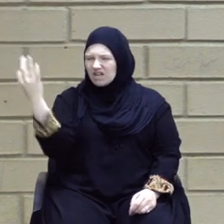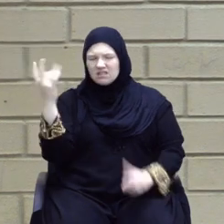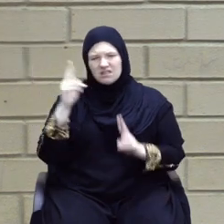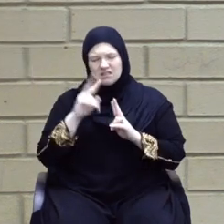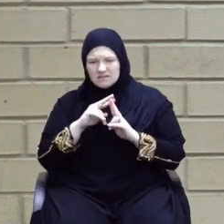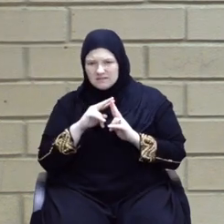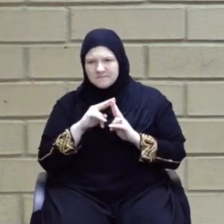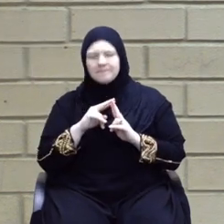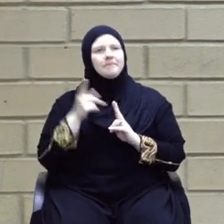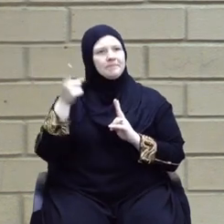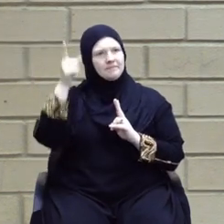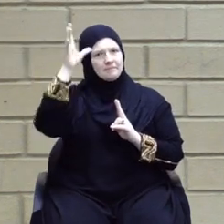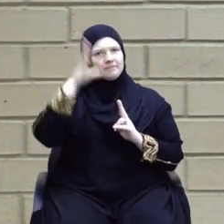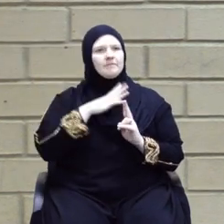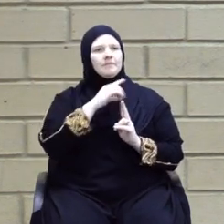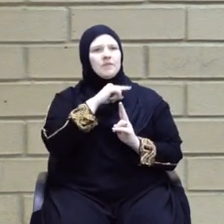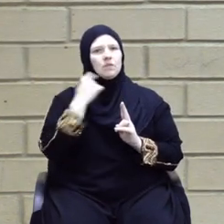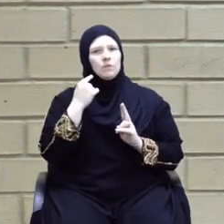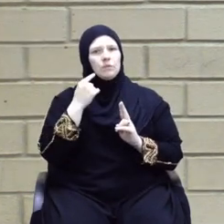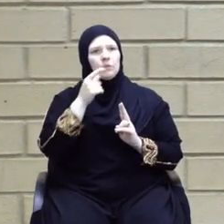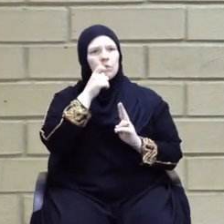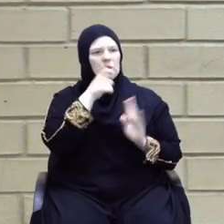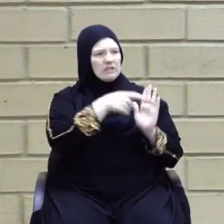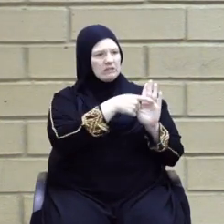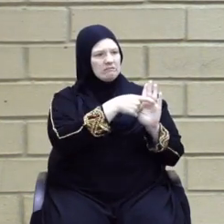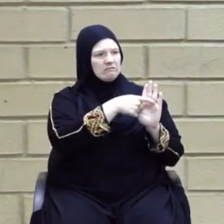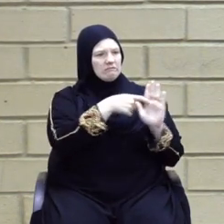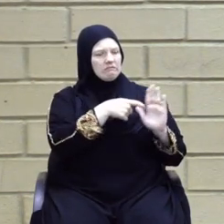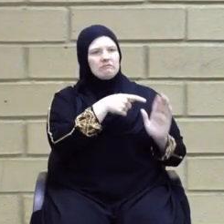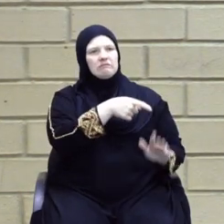who mocked hijab just a few days ago.